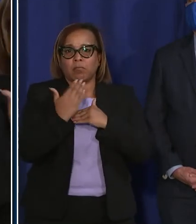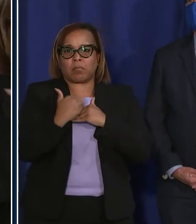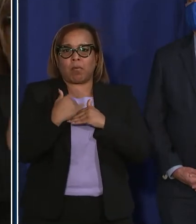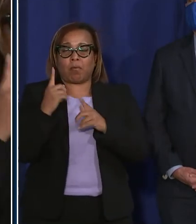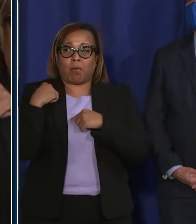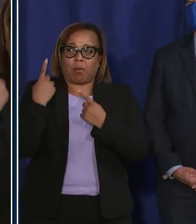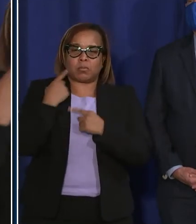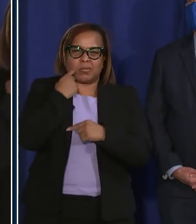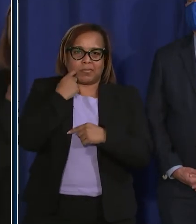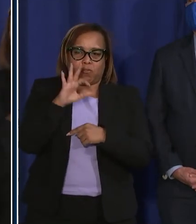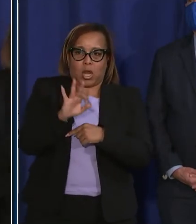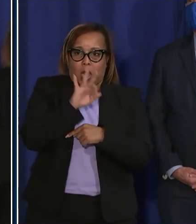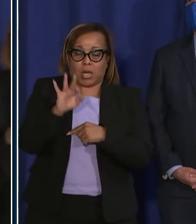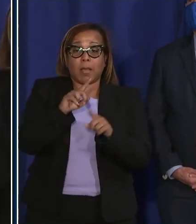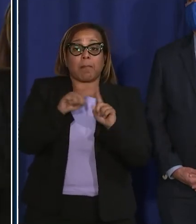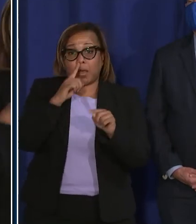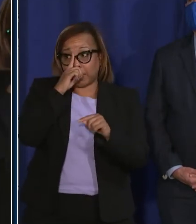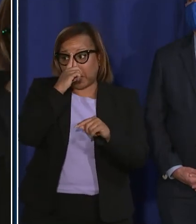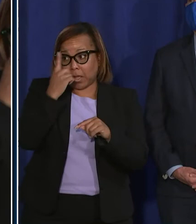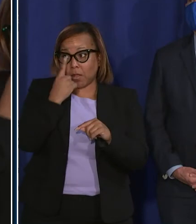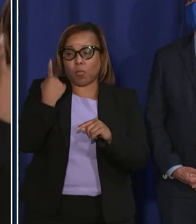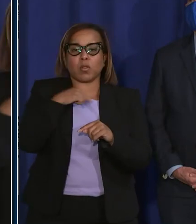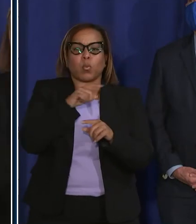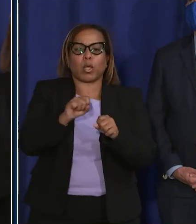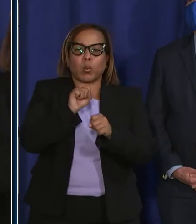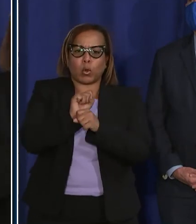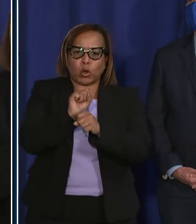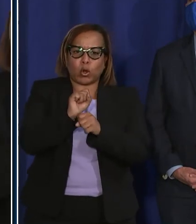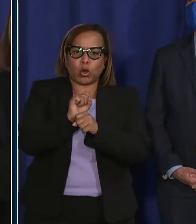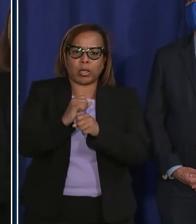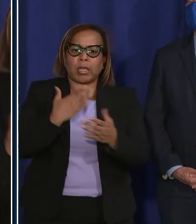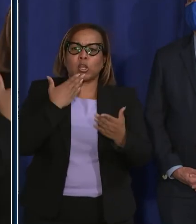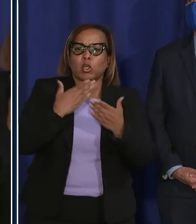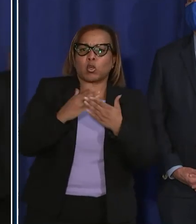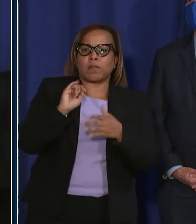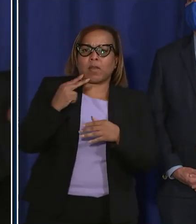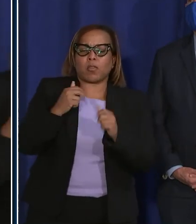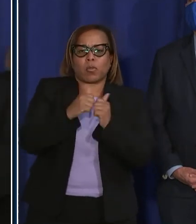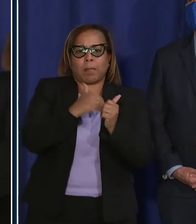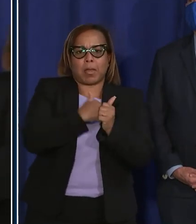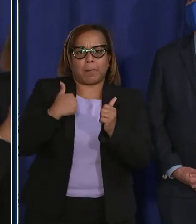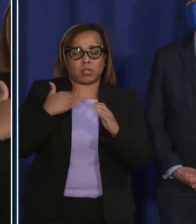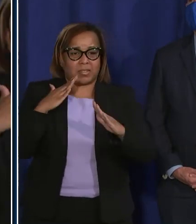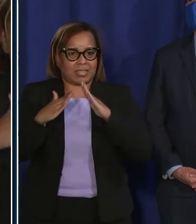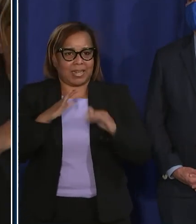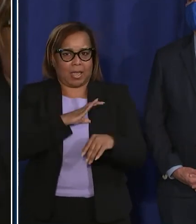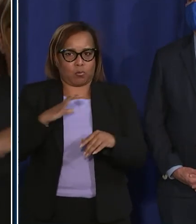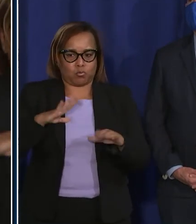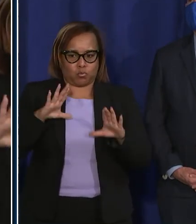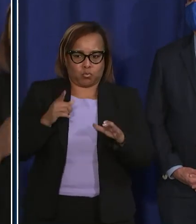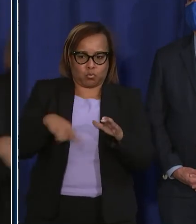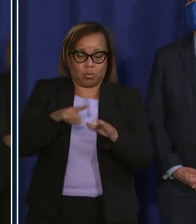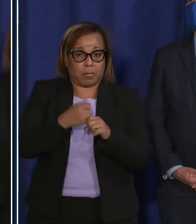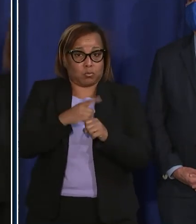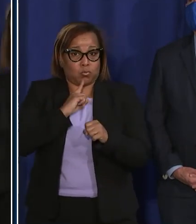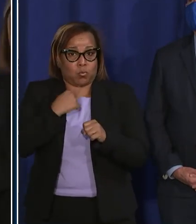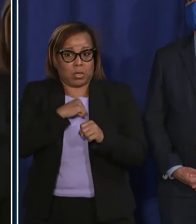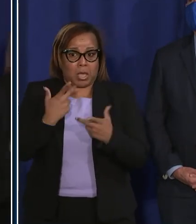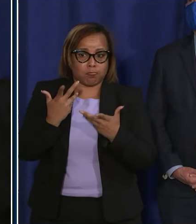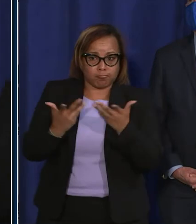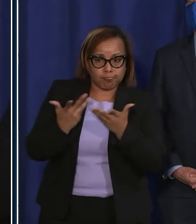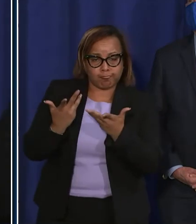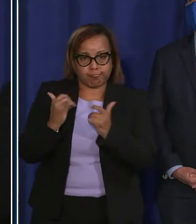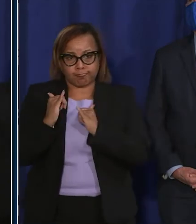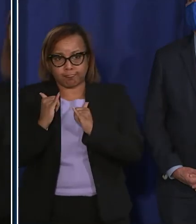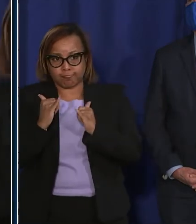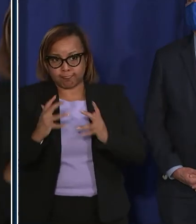till Friday. But as always, we work in good faith of the members of City Council to see where we can reach some common